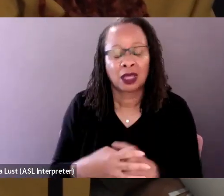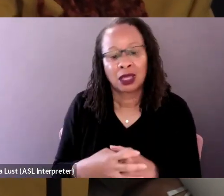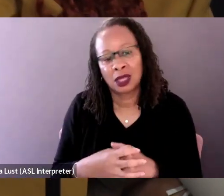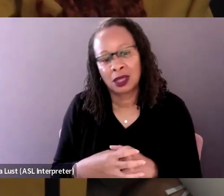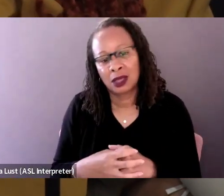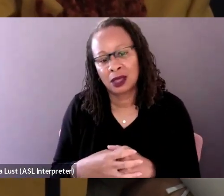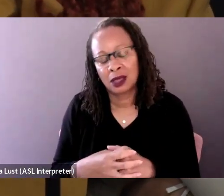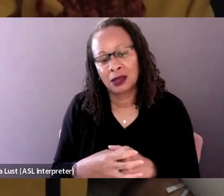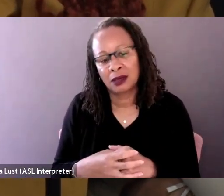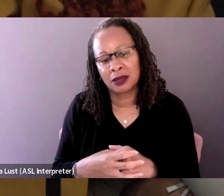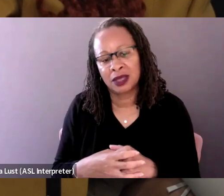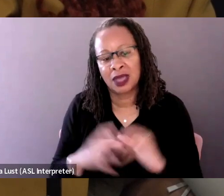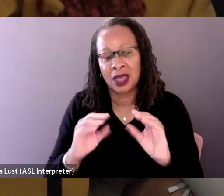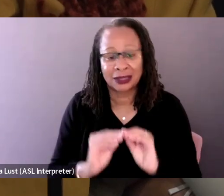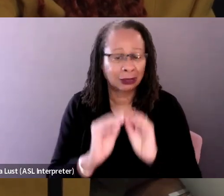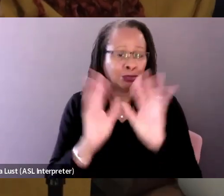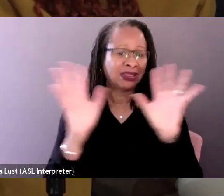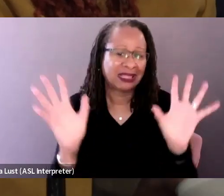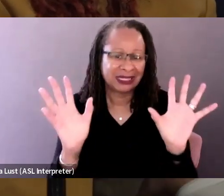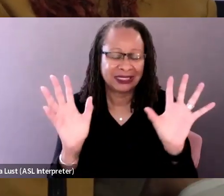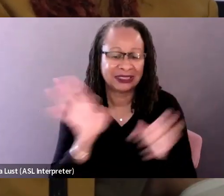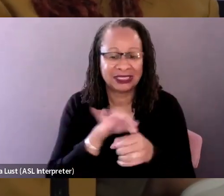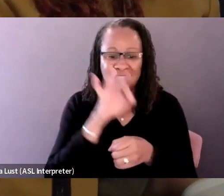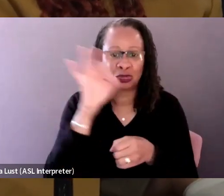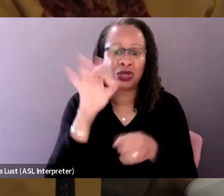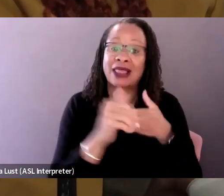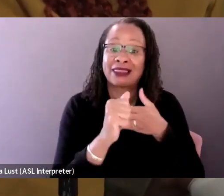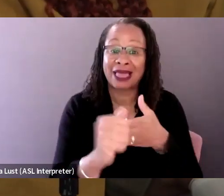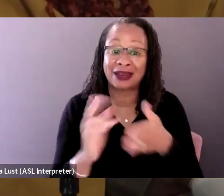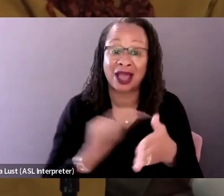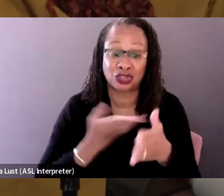it completely Spirit was like leading us. Mm-hmm. I also think